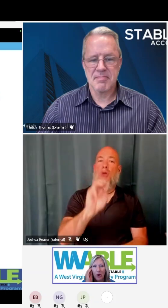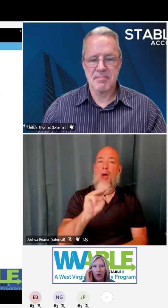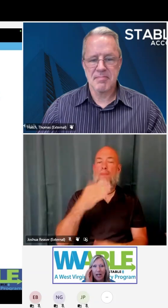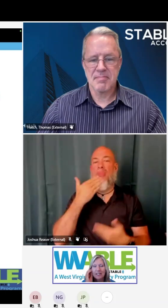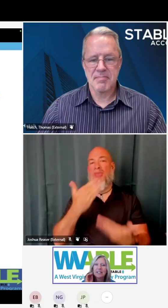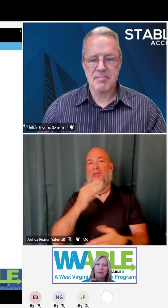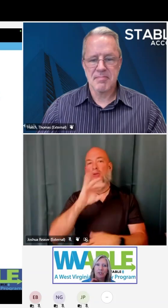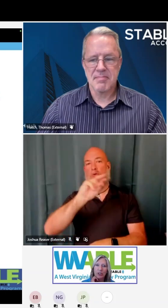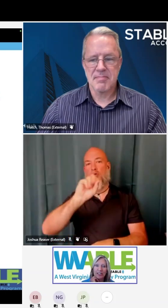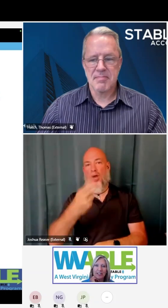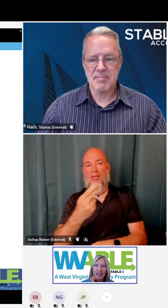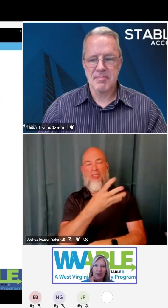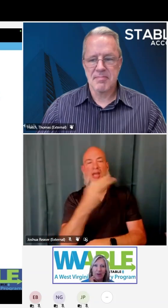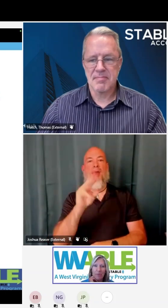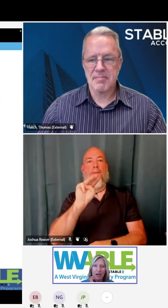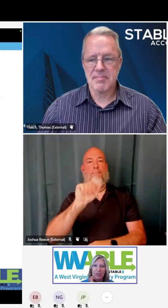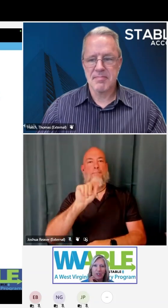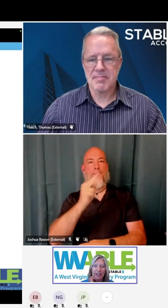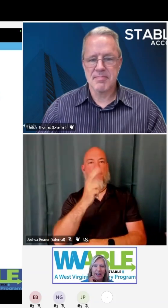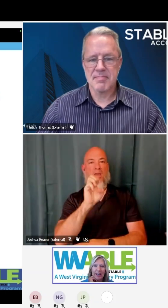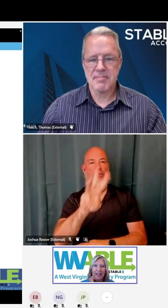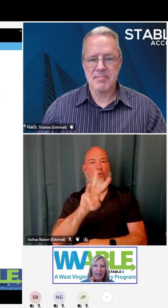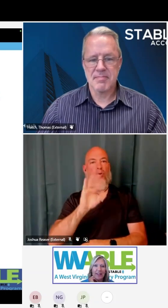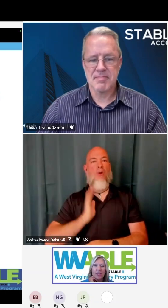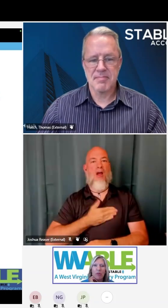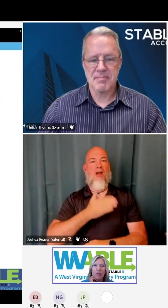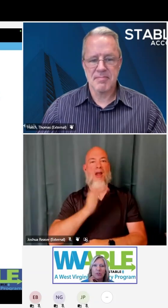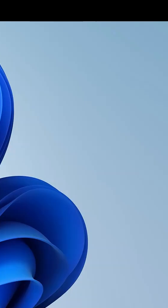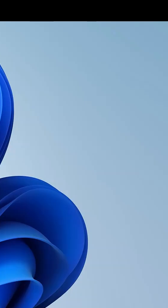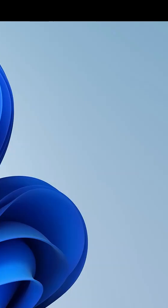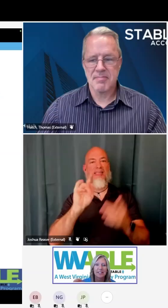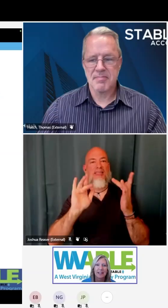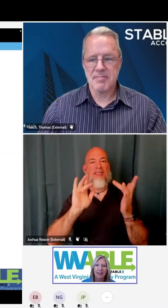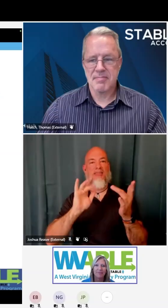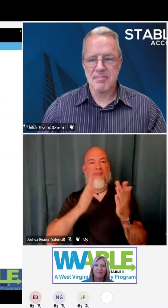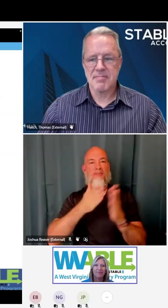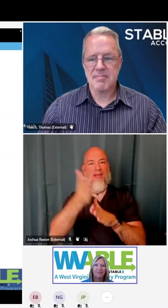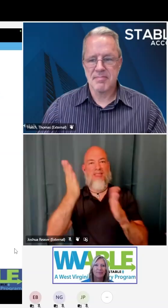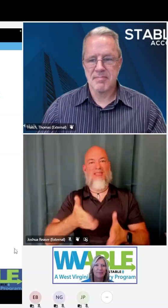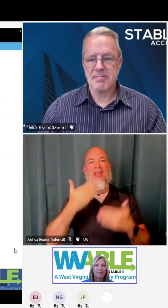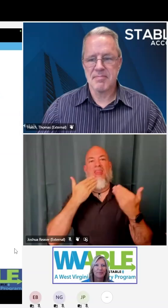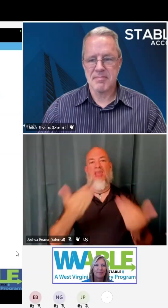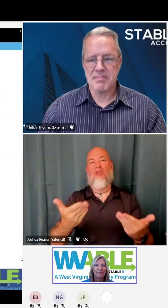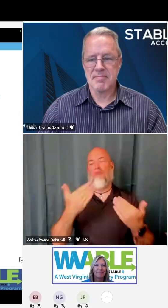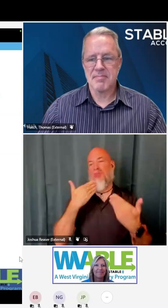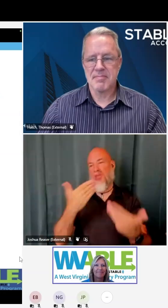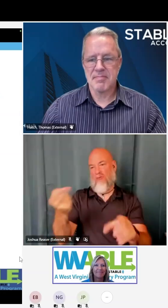Matthew, our IT specialist. Thank you very much. And thank you all for joining us today.